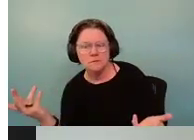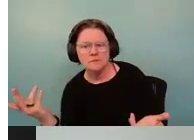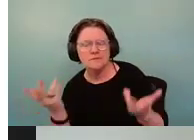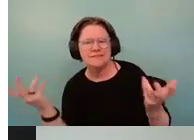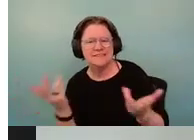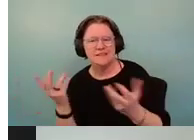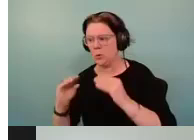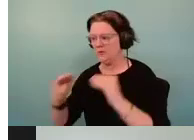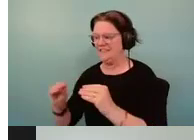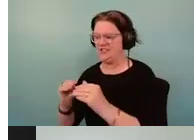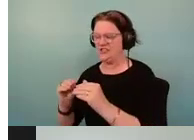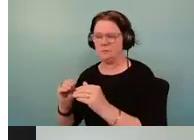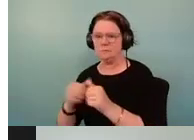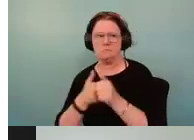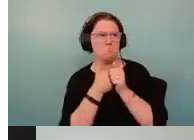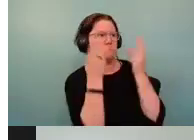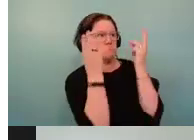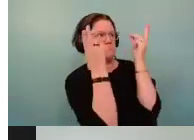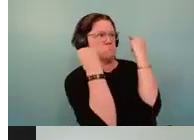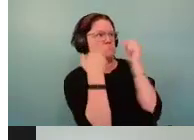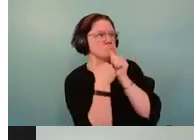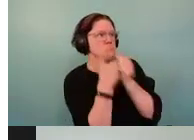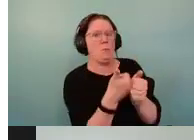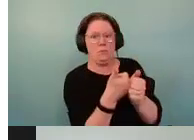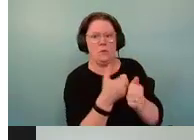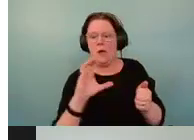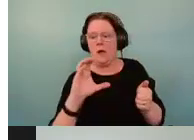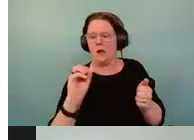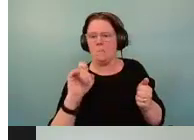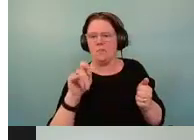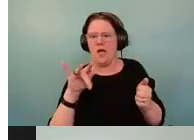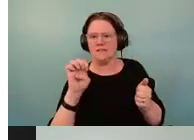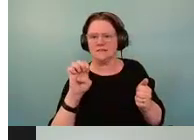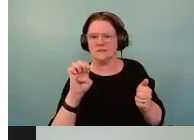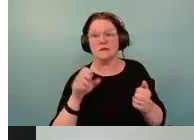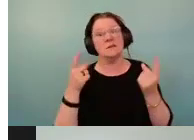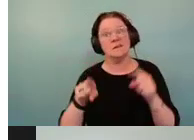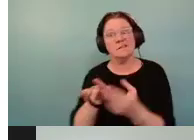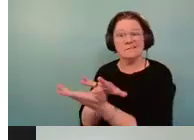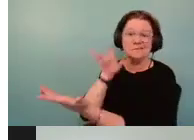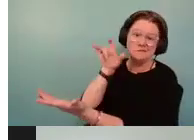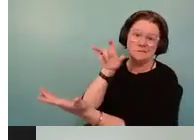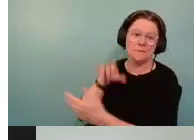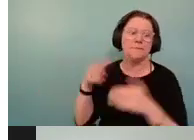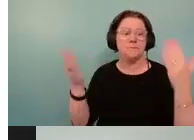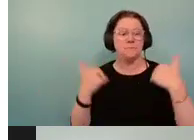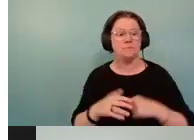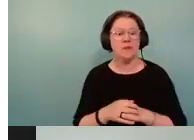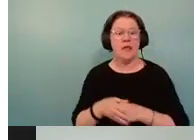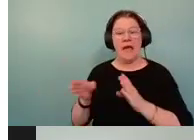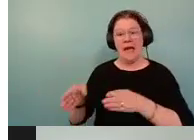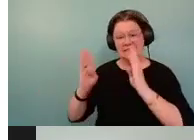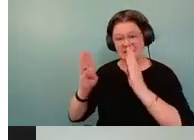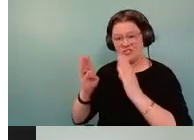to comply with what's going on, and then abusers take advantage of that. Deprivation of attention